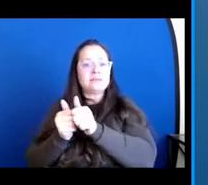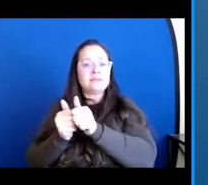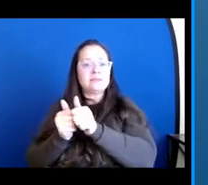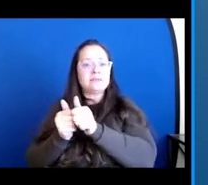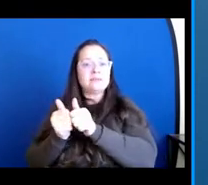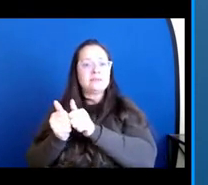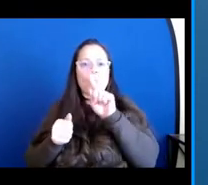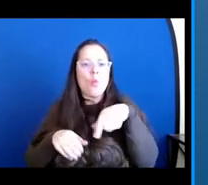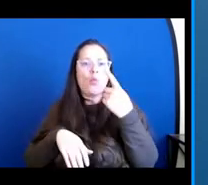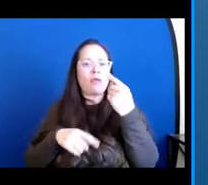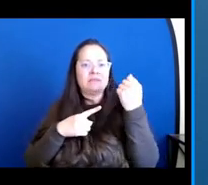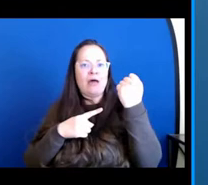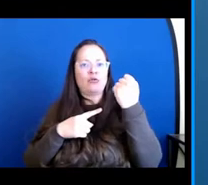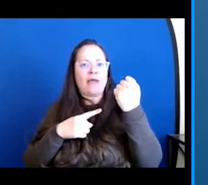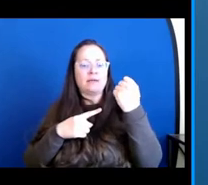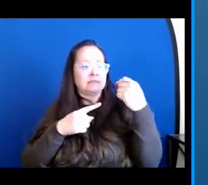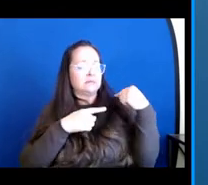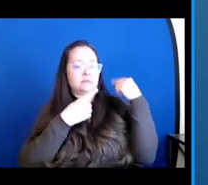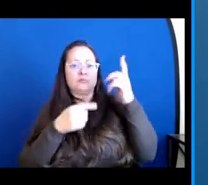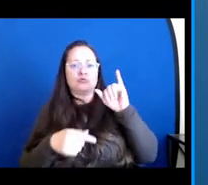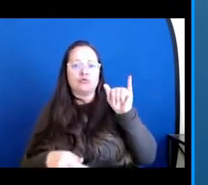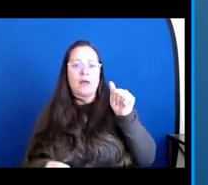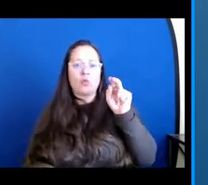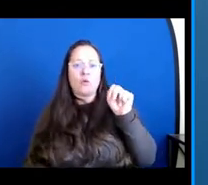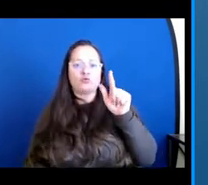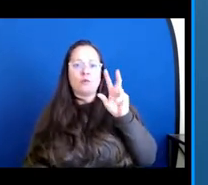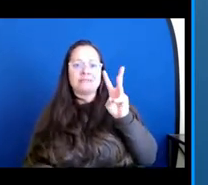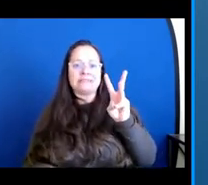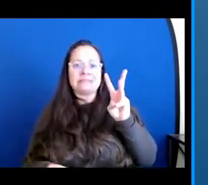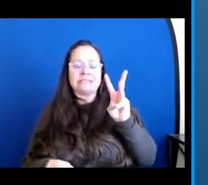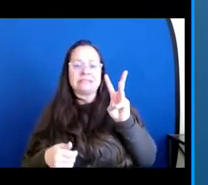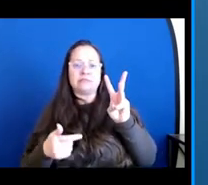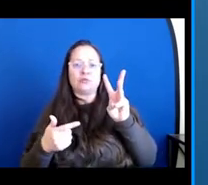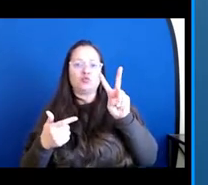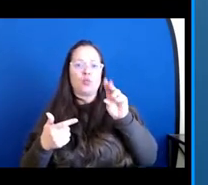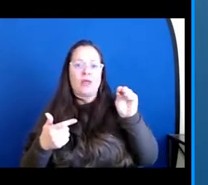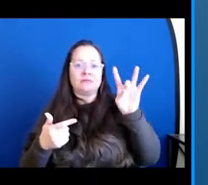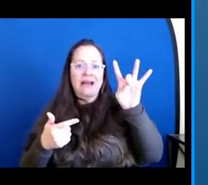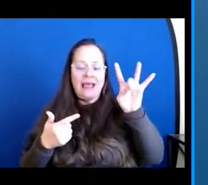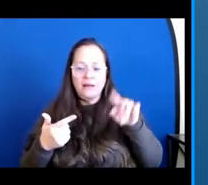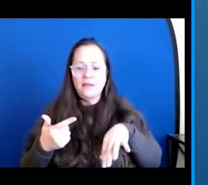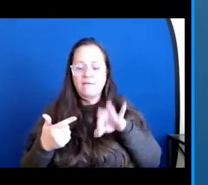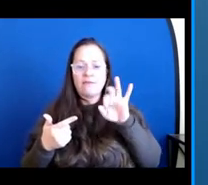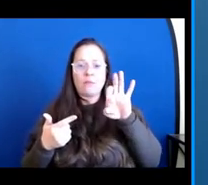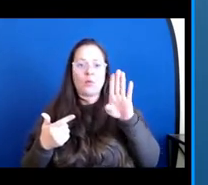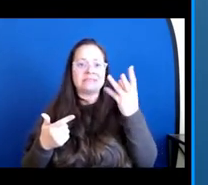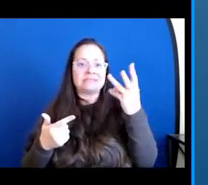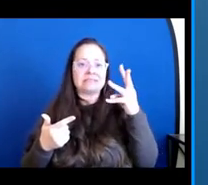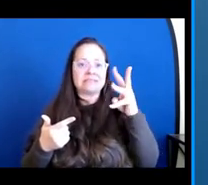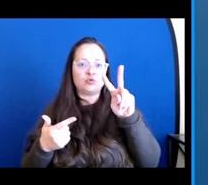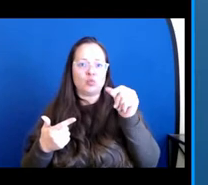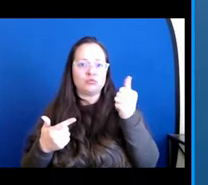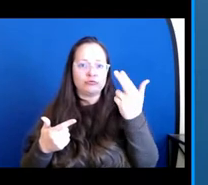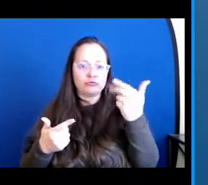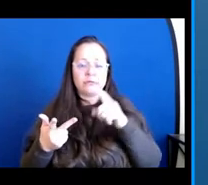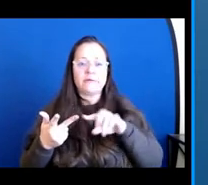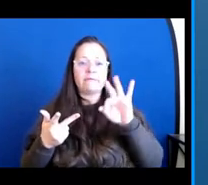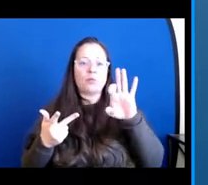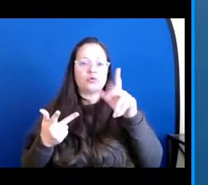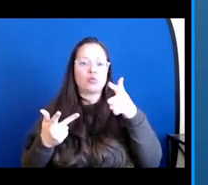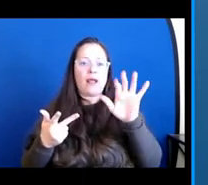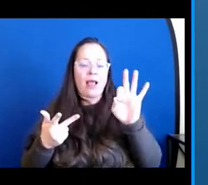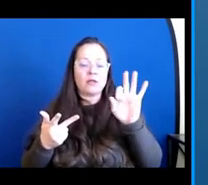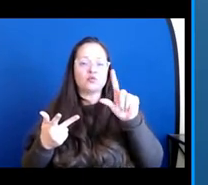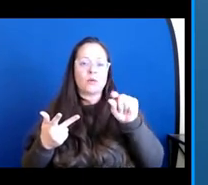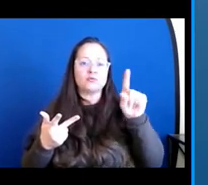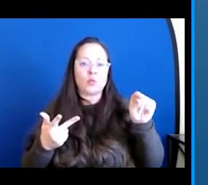from January 26 in 2008 February 16th in 2016 and February 29 2020. this